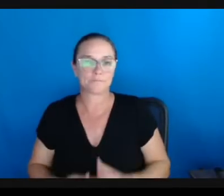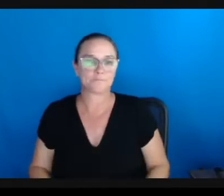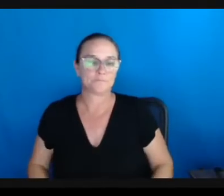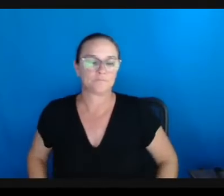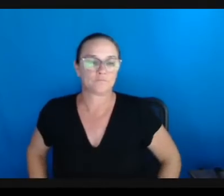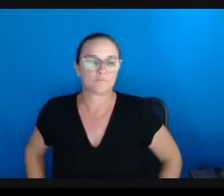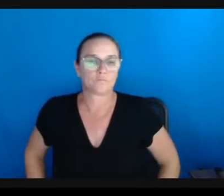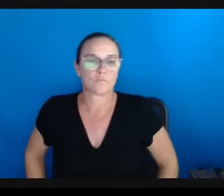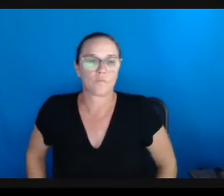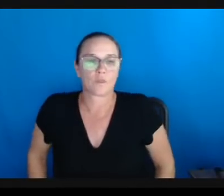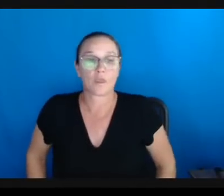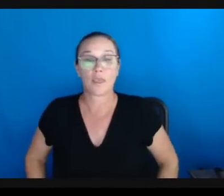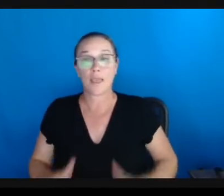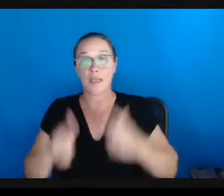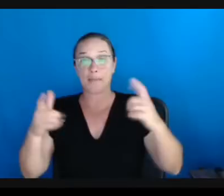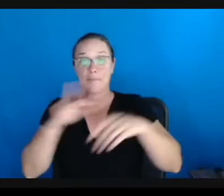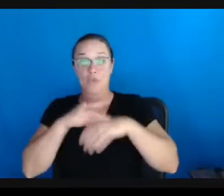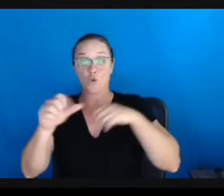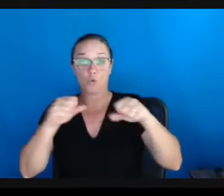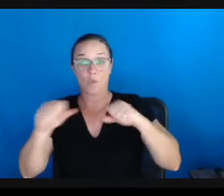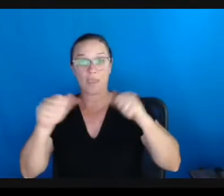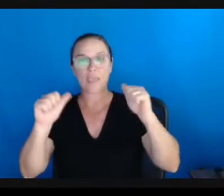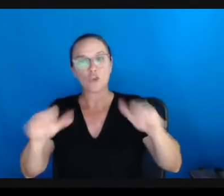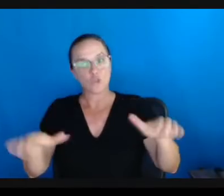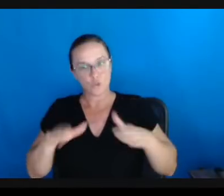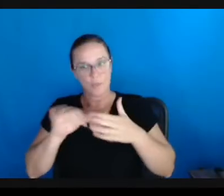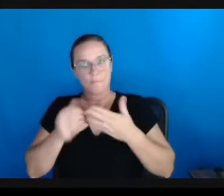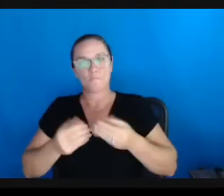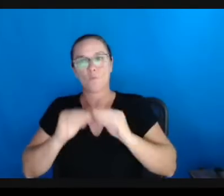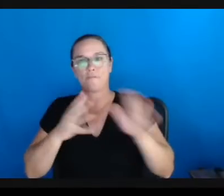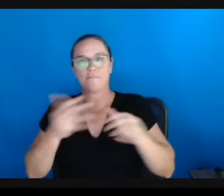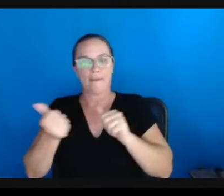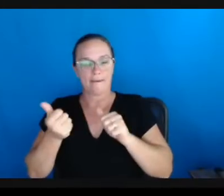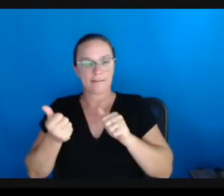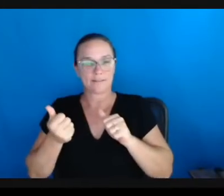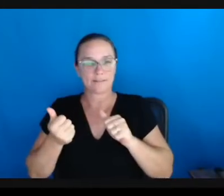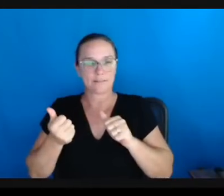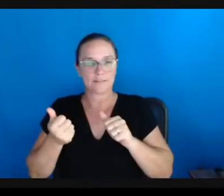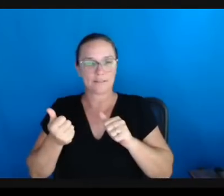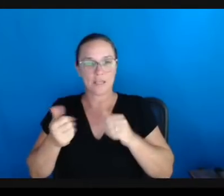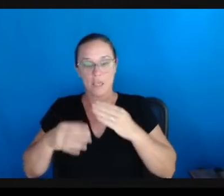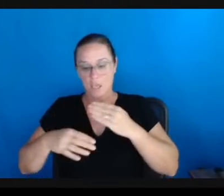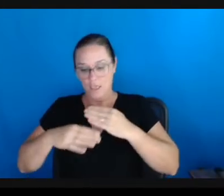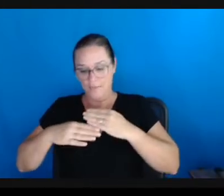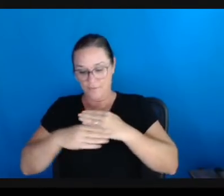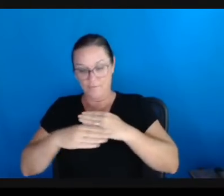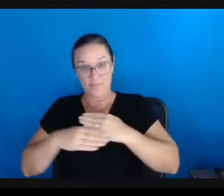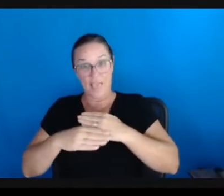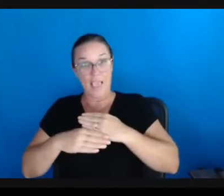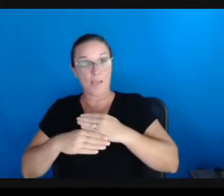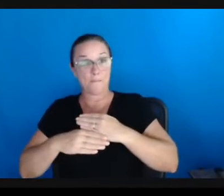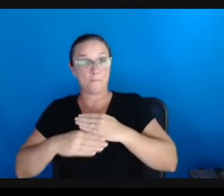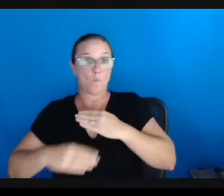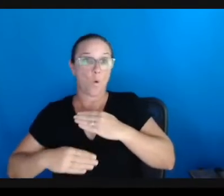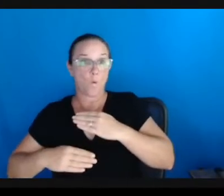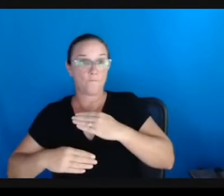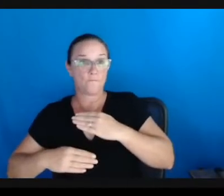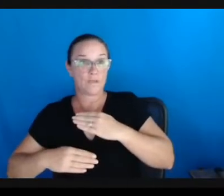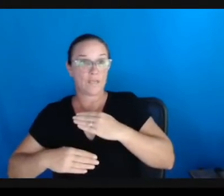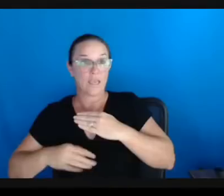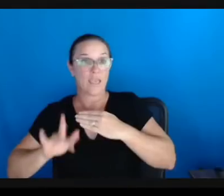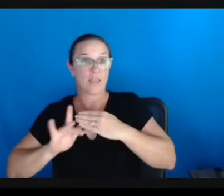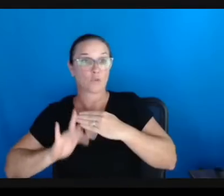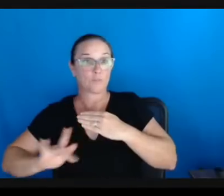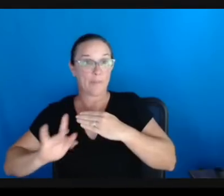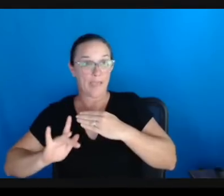a big earthquake could do it more quickly, perhaps. You can like maybe move the flank, open some pathway, withdraw a bunch of lava,